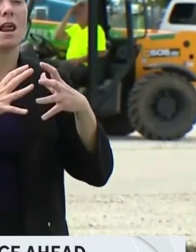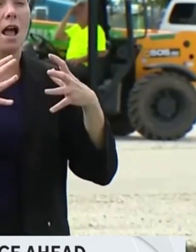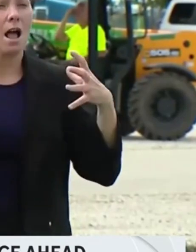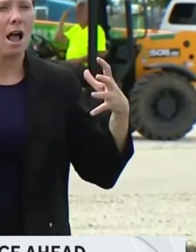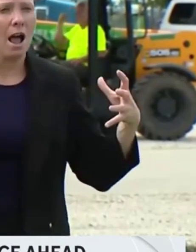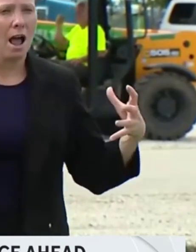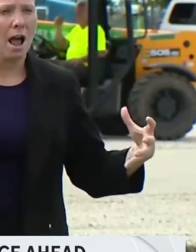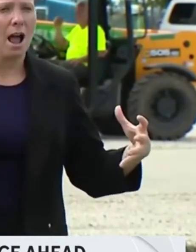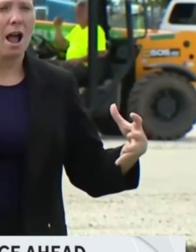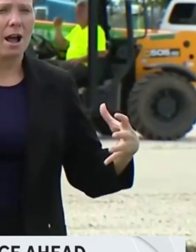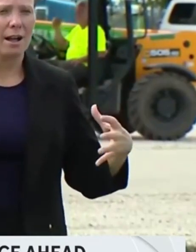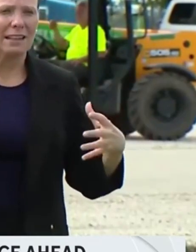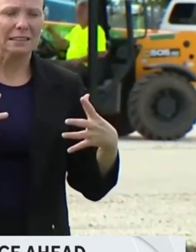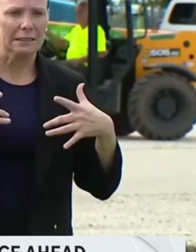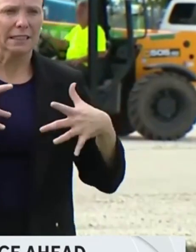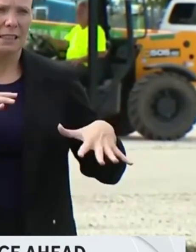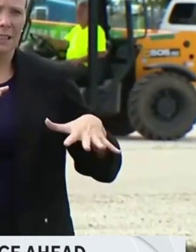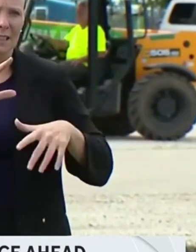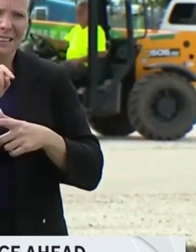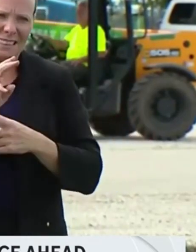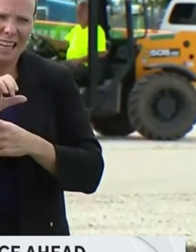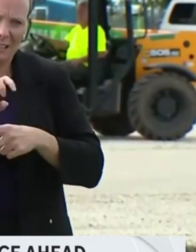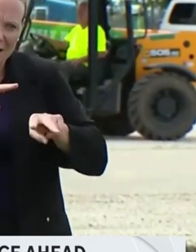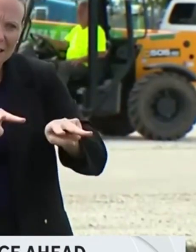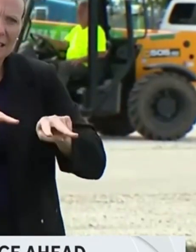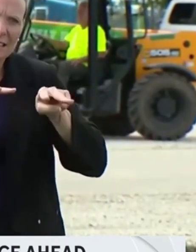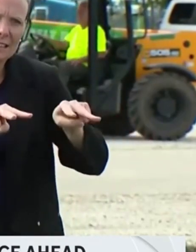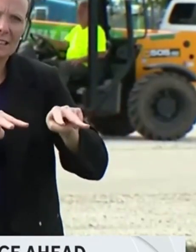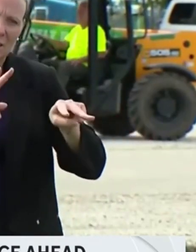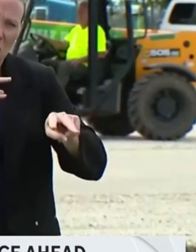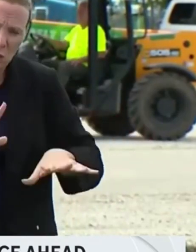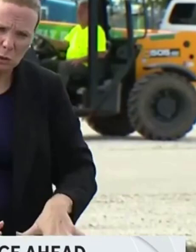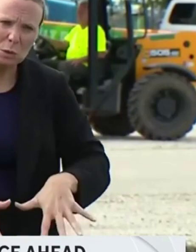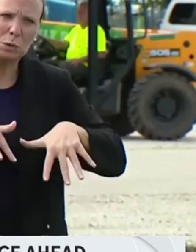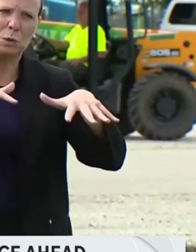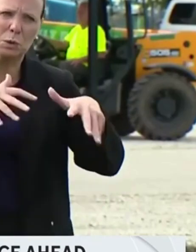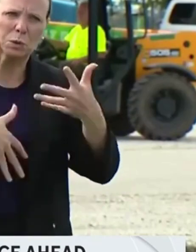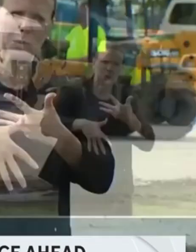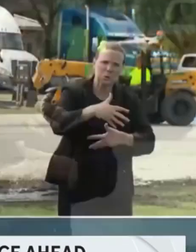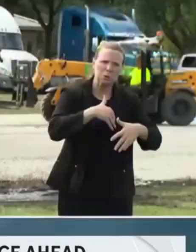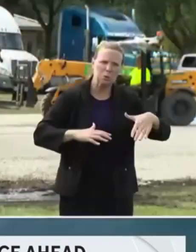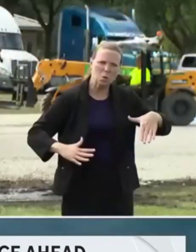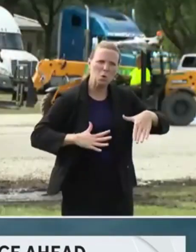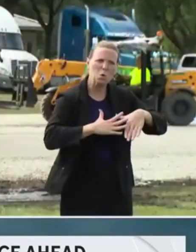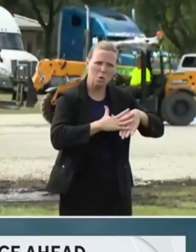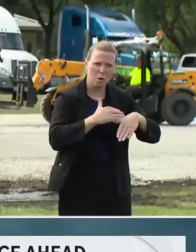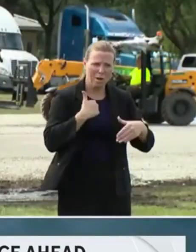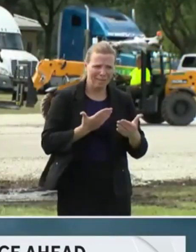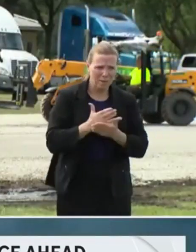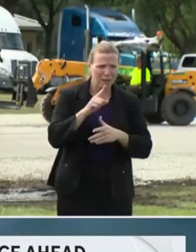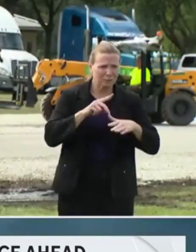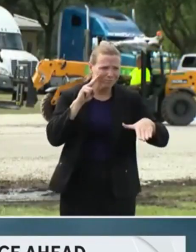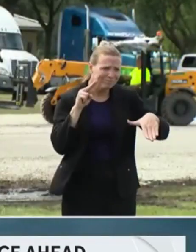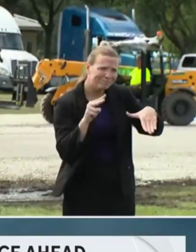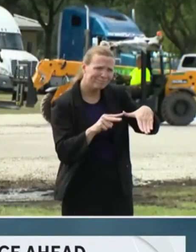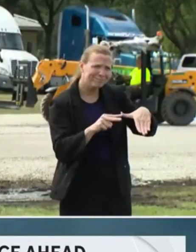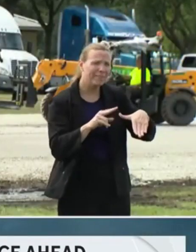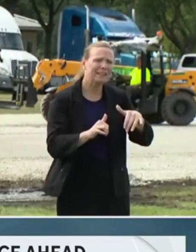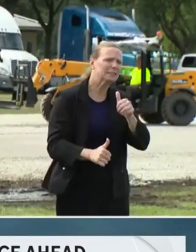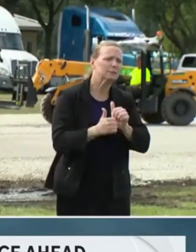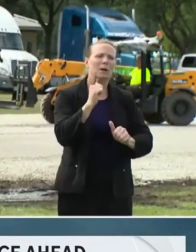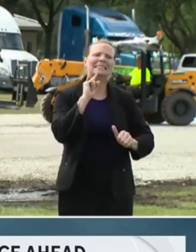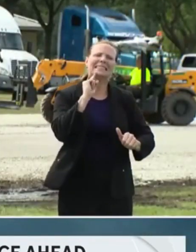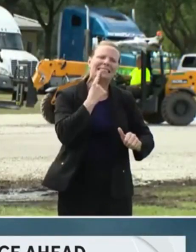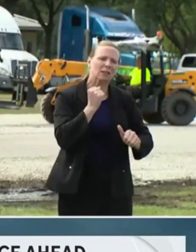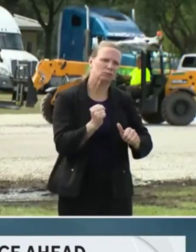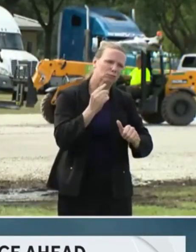to the storm surge on the west coast of the Florida peninsula, and rightfully so, because that's probably the most serious threat to